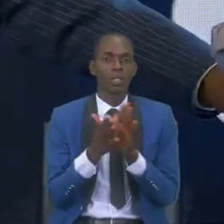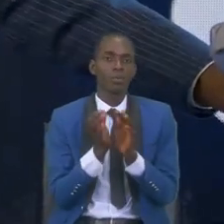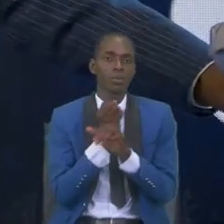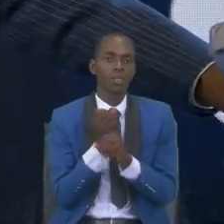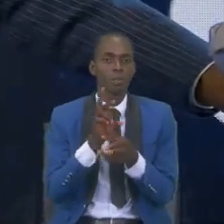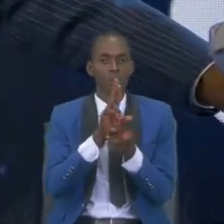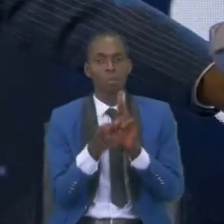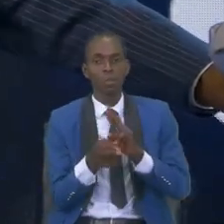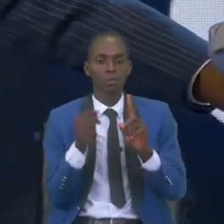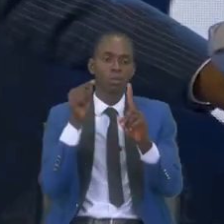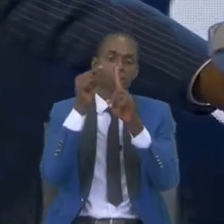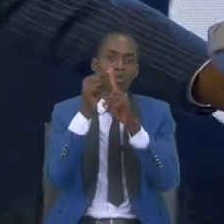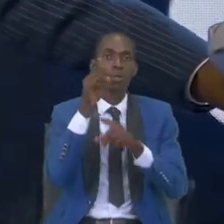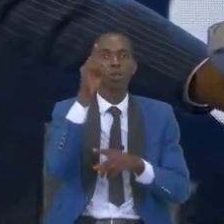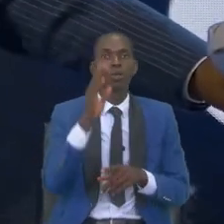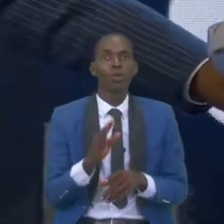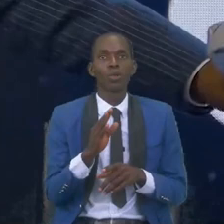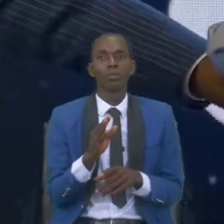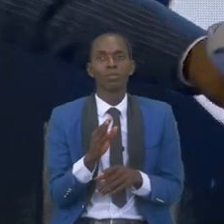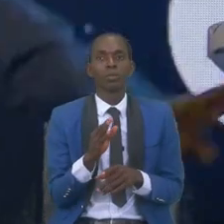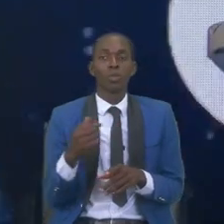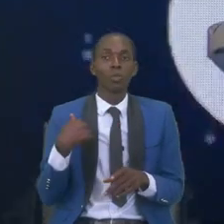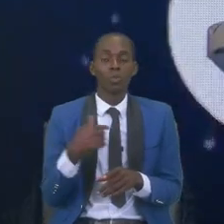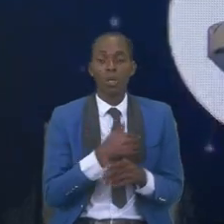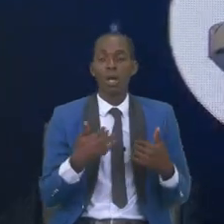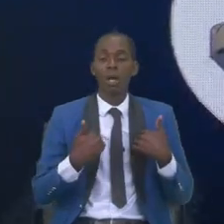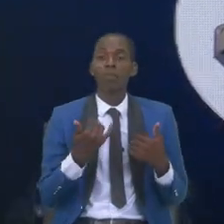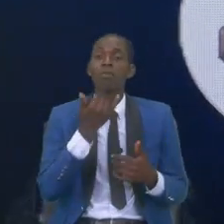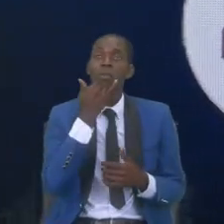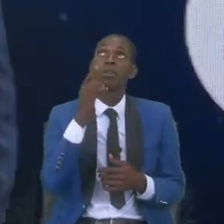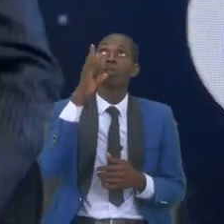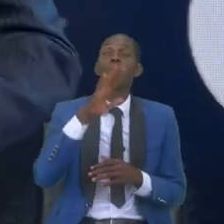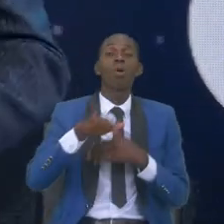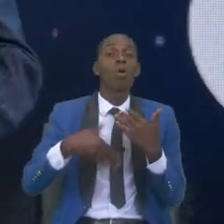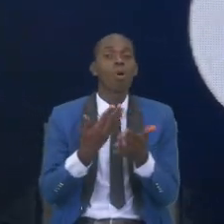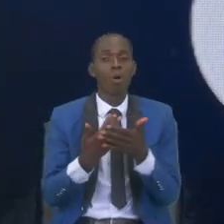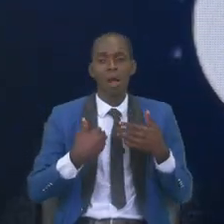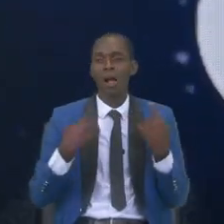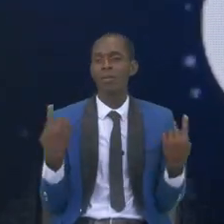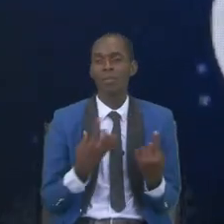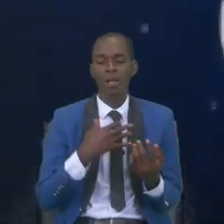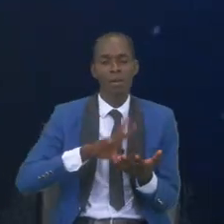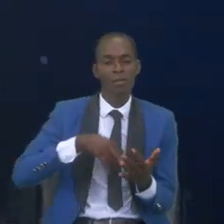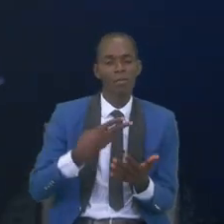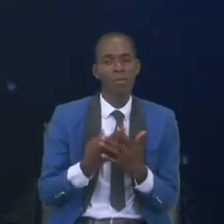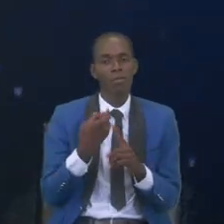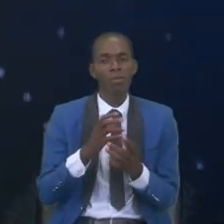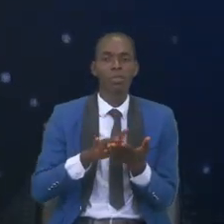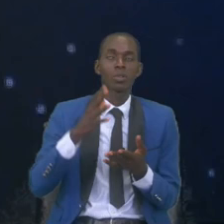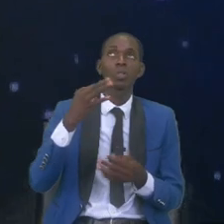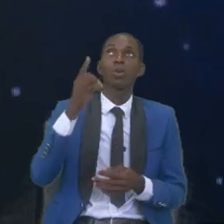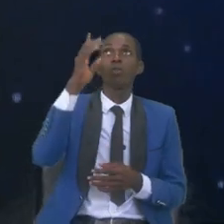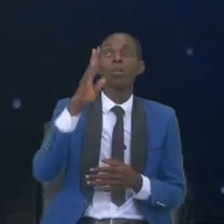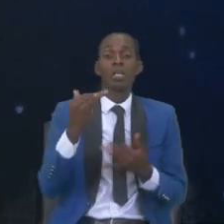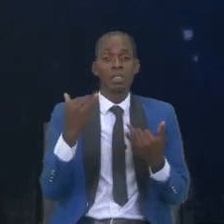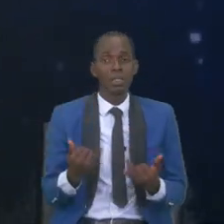toward God. We have offended God. All have sinned and come short of the glory of God. And now we want to come